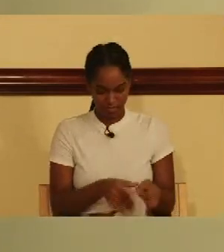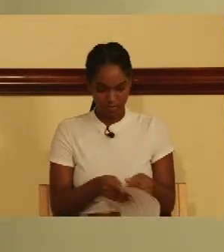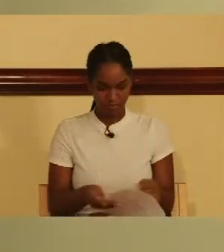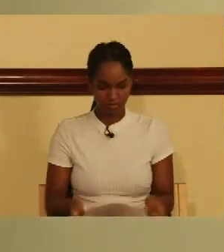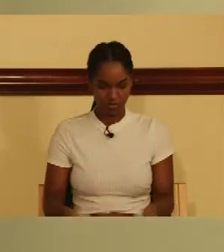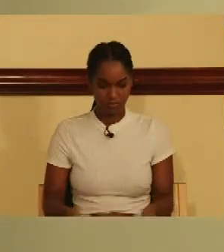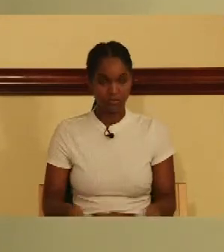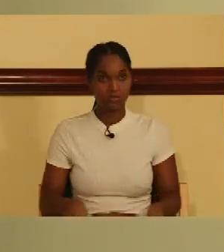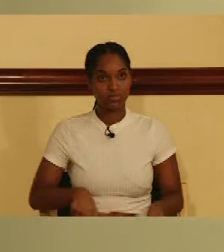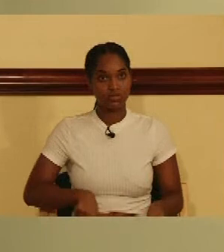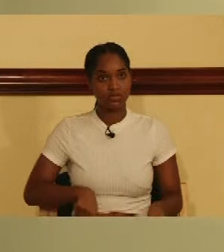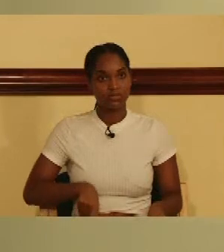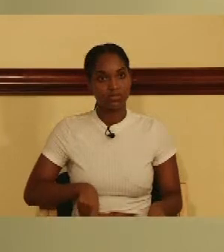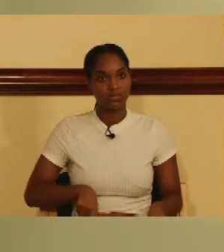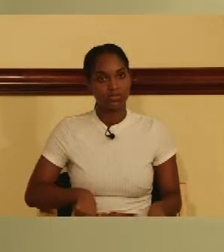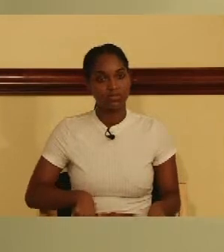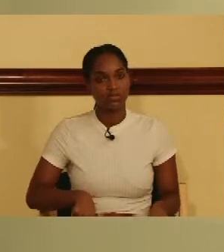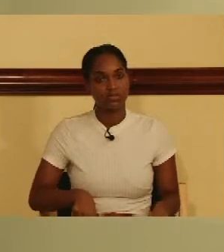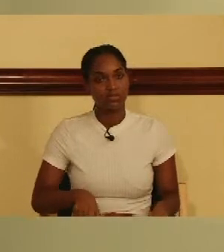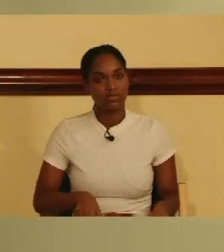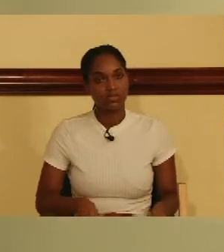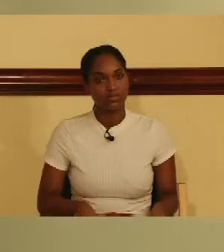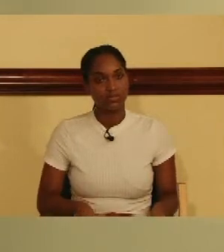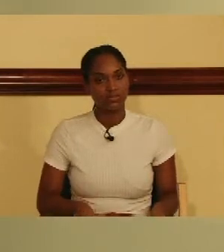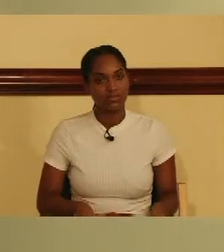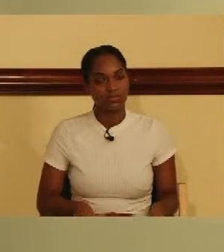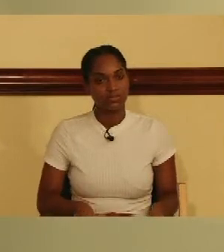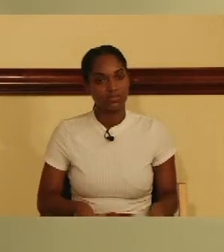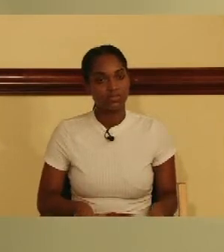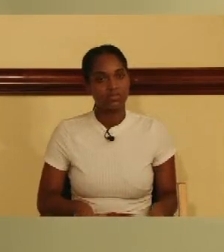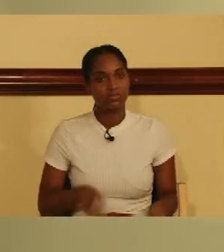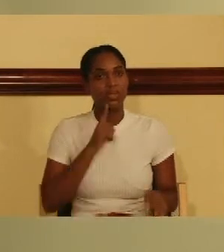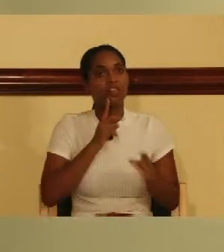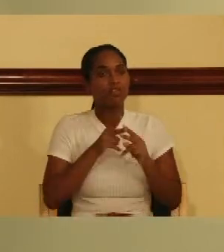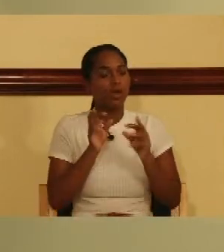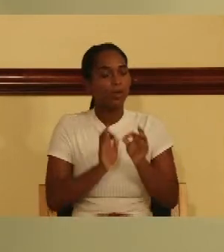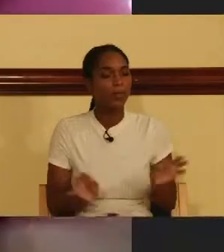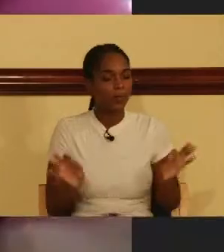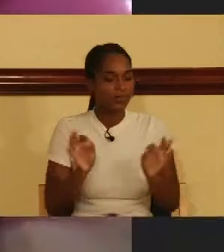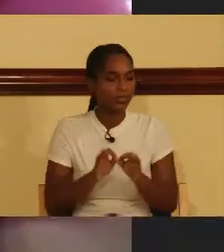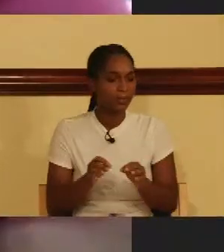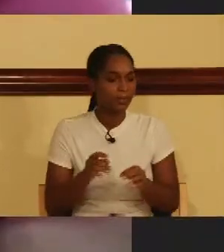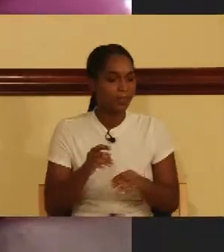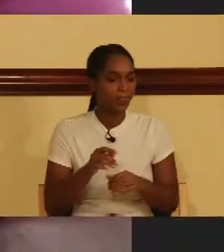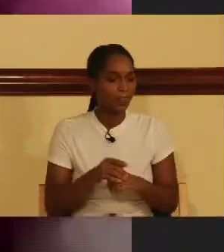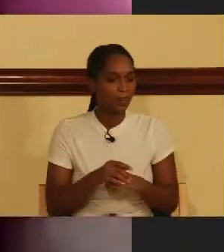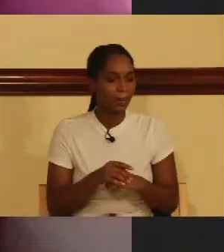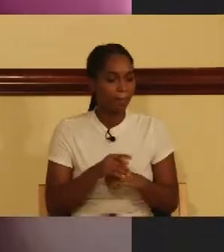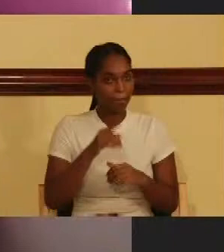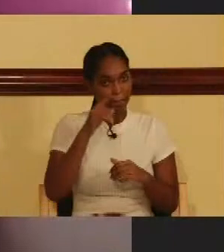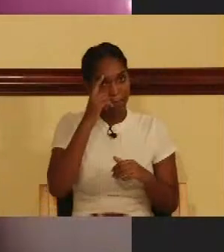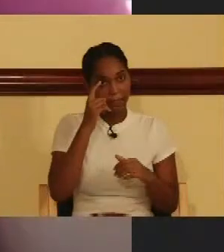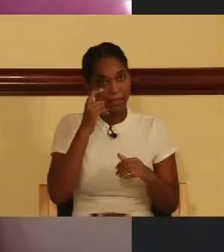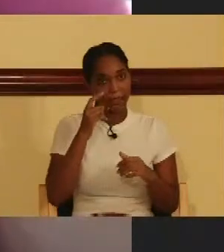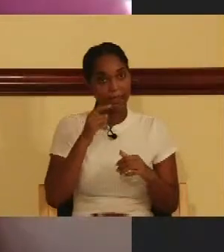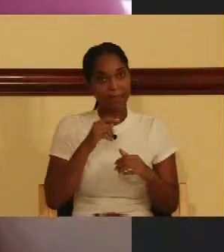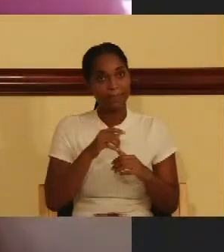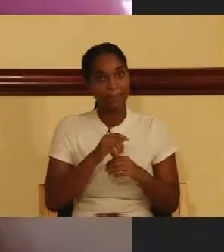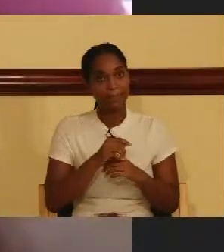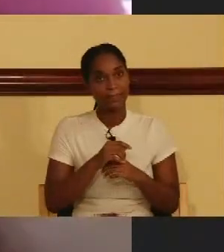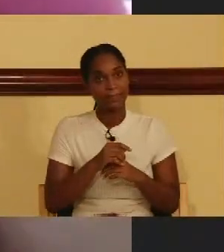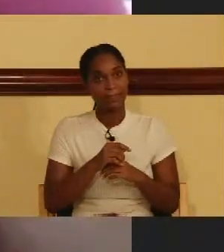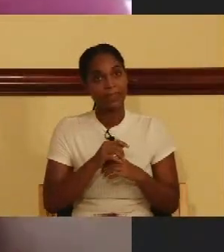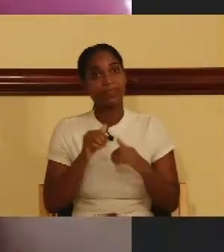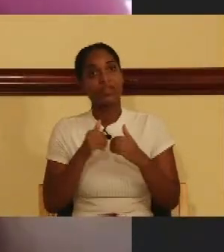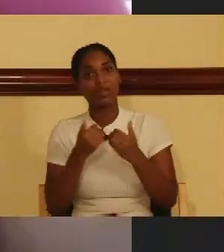All right, so firstly, inclusivity is very important, because how are we going to make policies? How are we